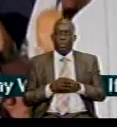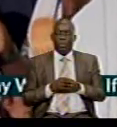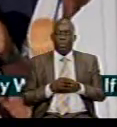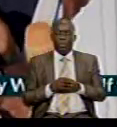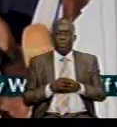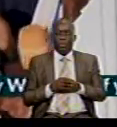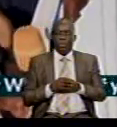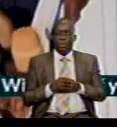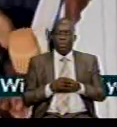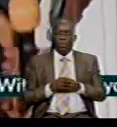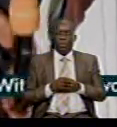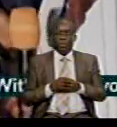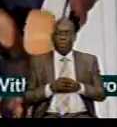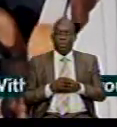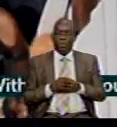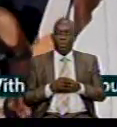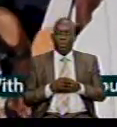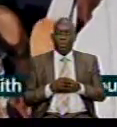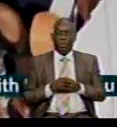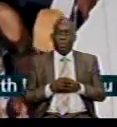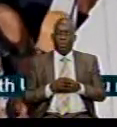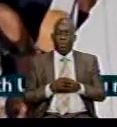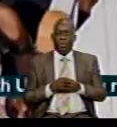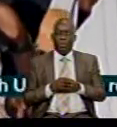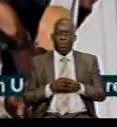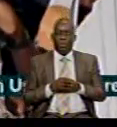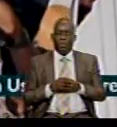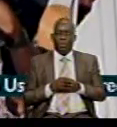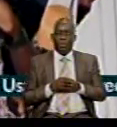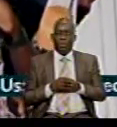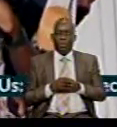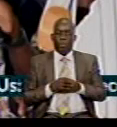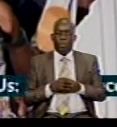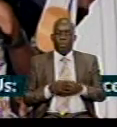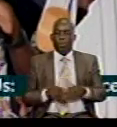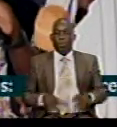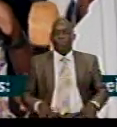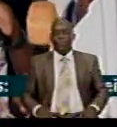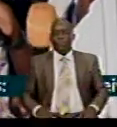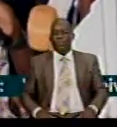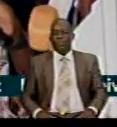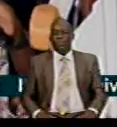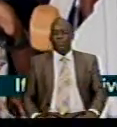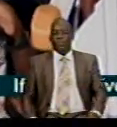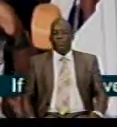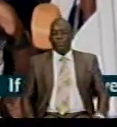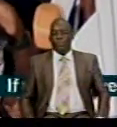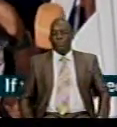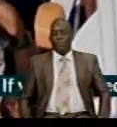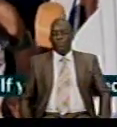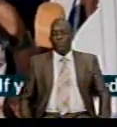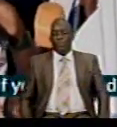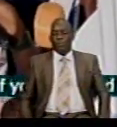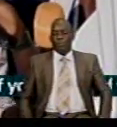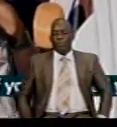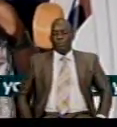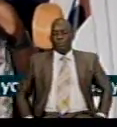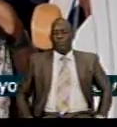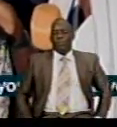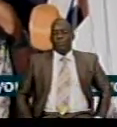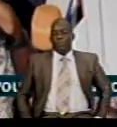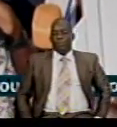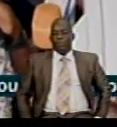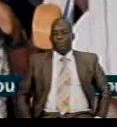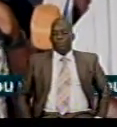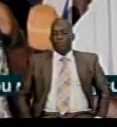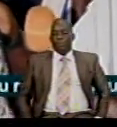I am here with my wife and we came here for this crusade only for this